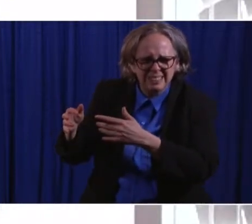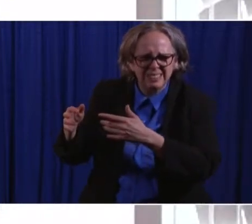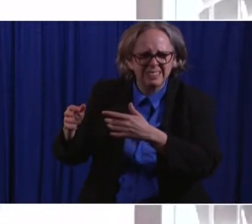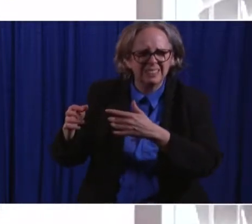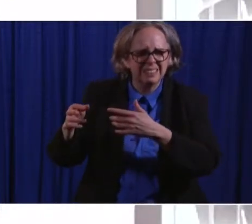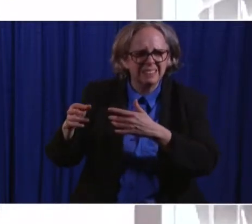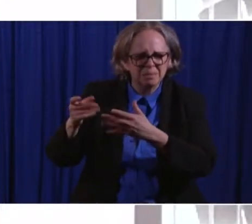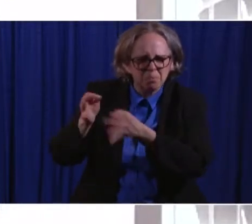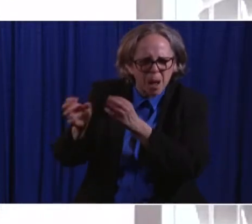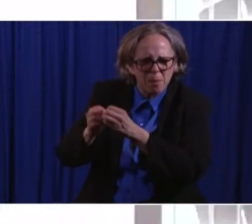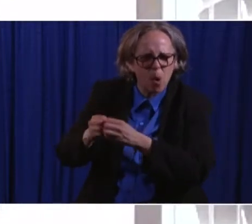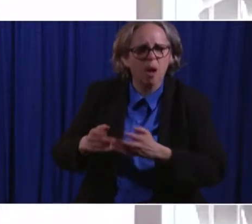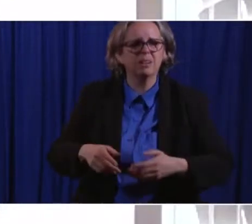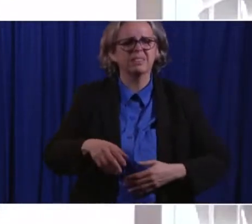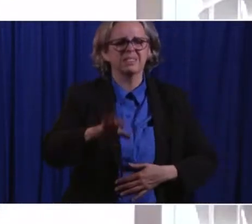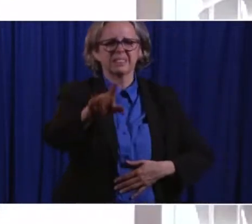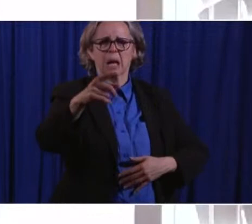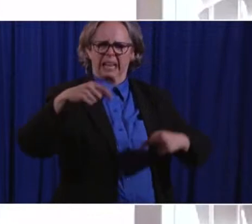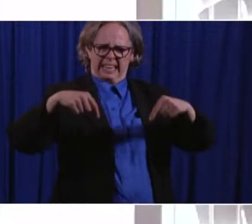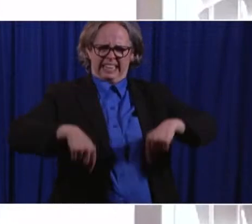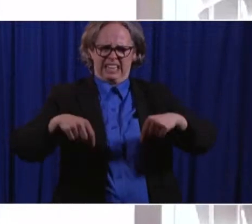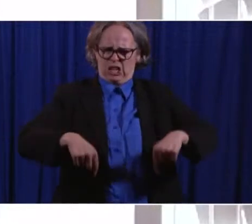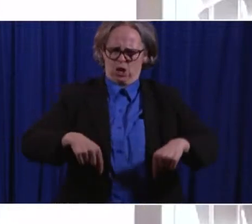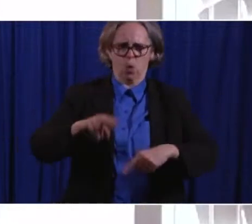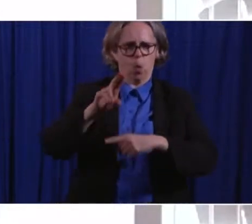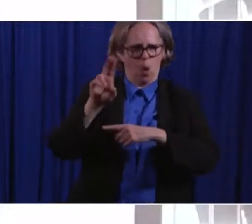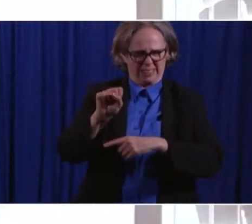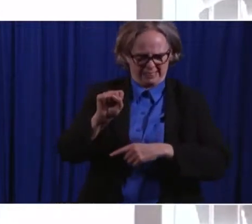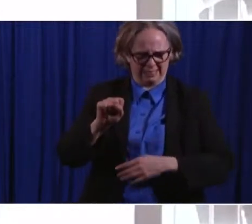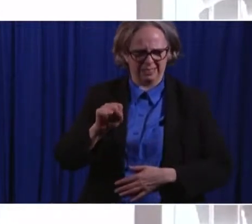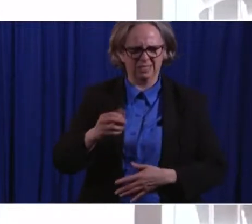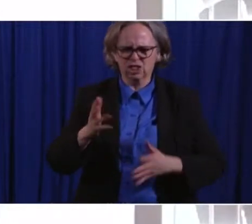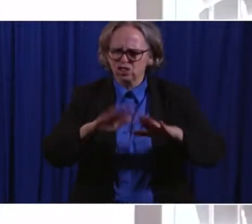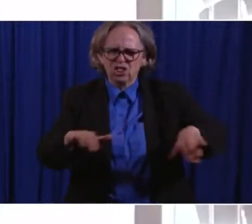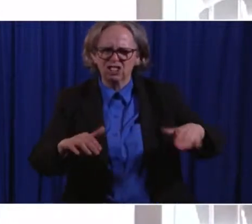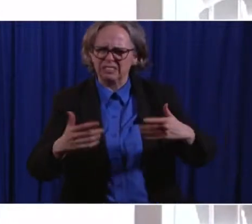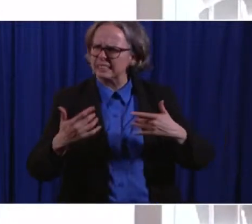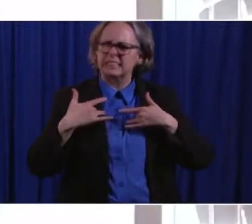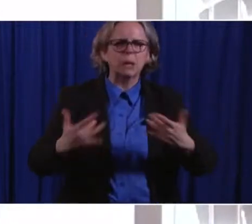more Black and Latino children have been diagnosed with MIS-C?